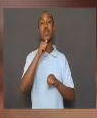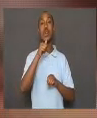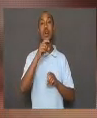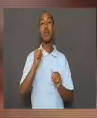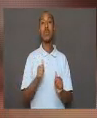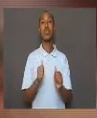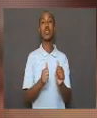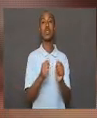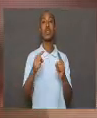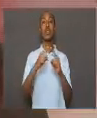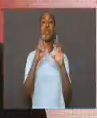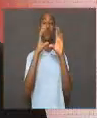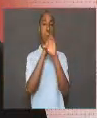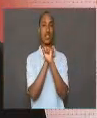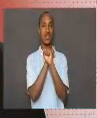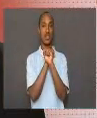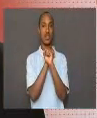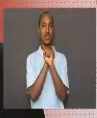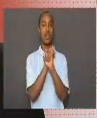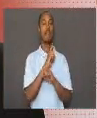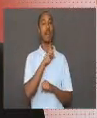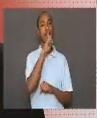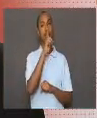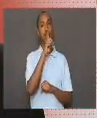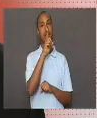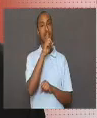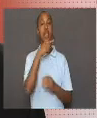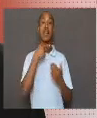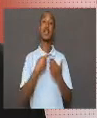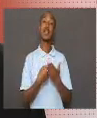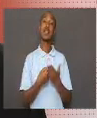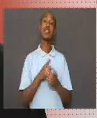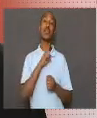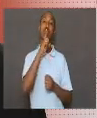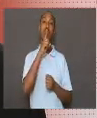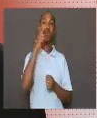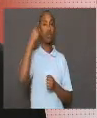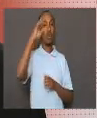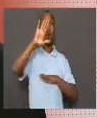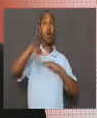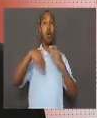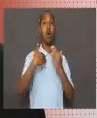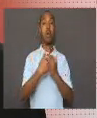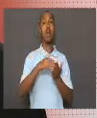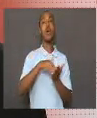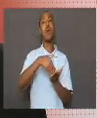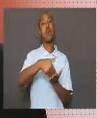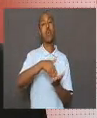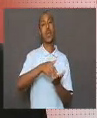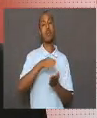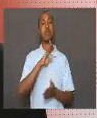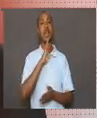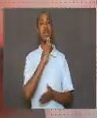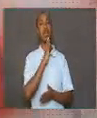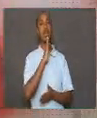proceed to completion. In fact, this is true of all weak